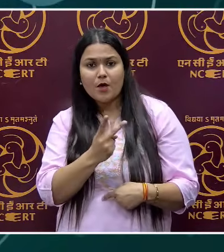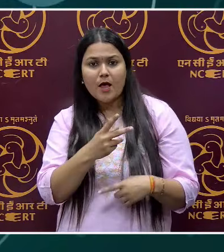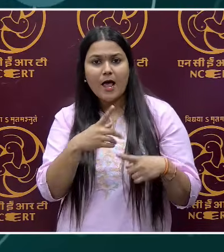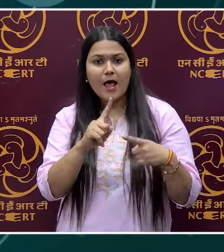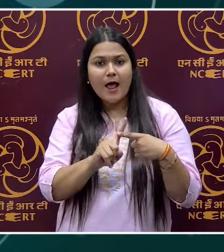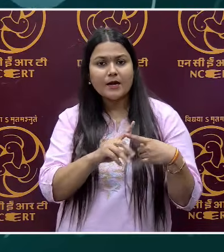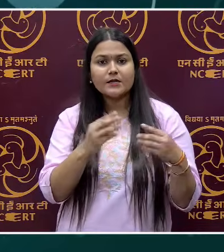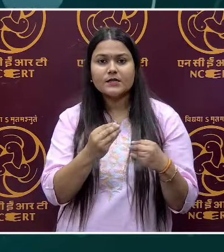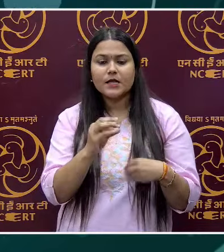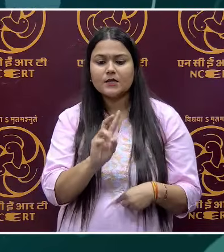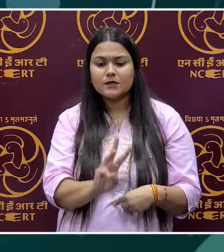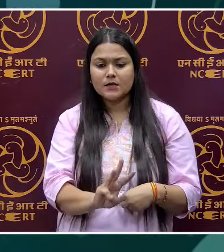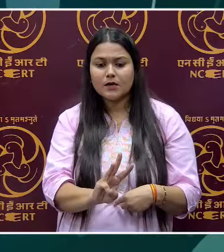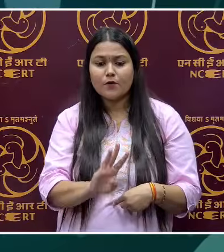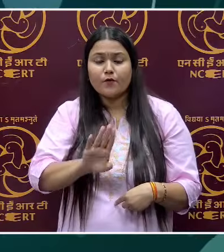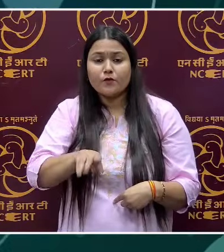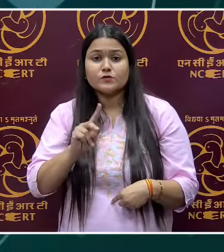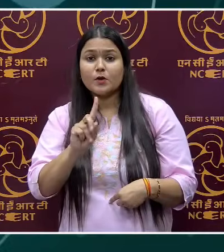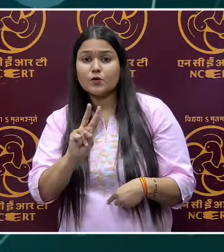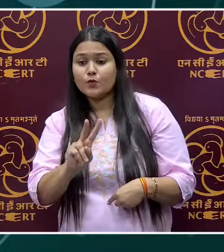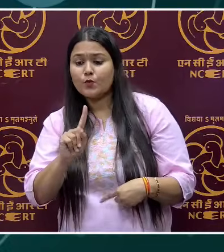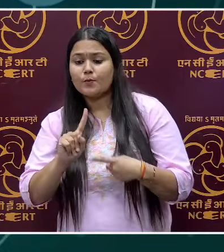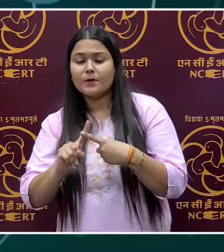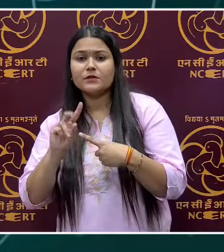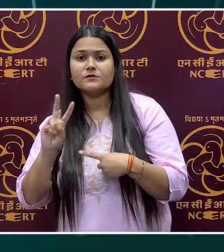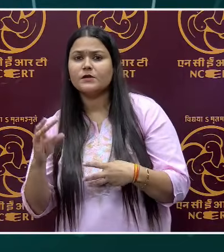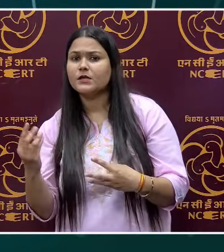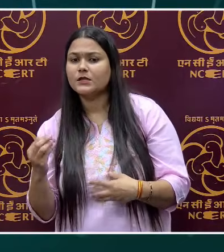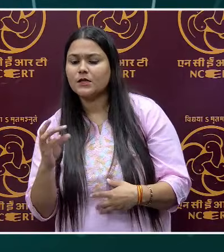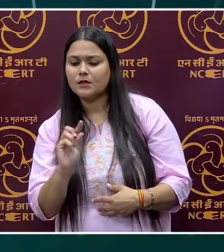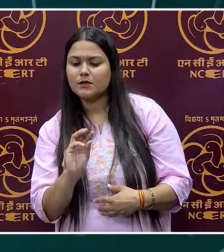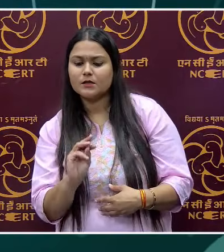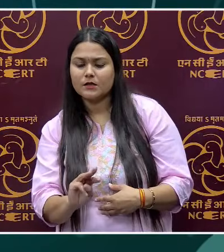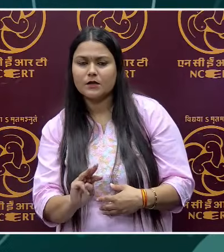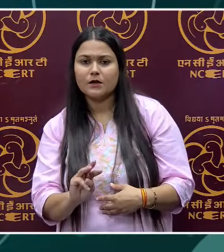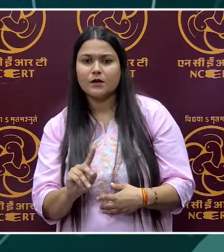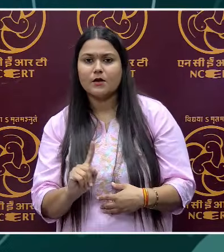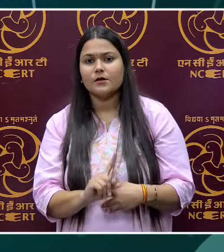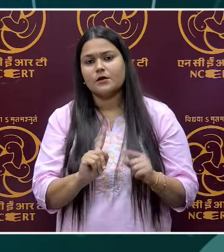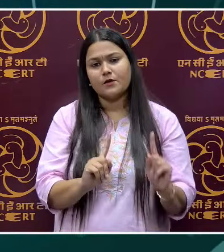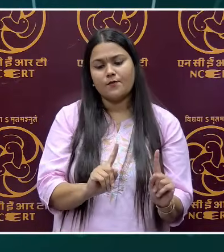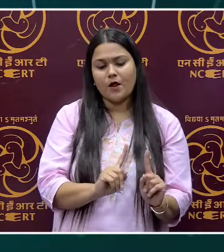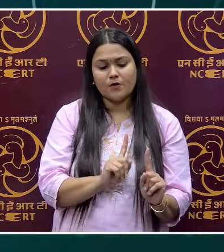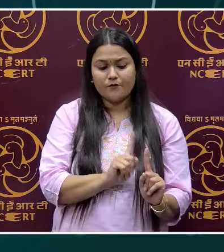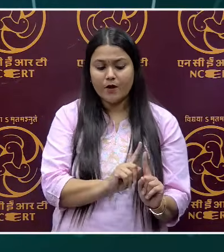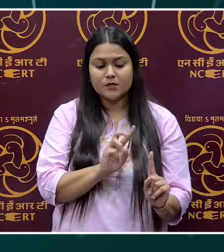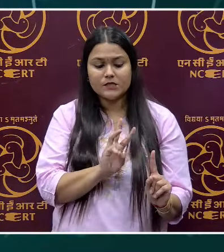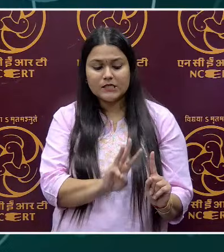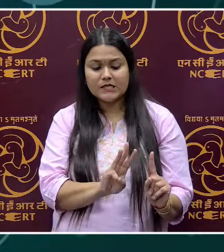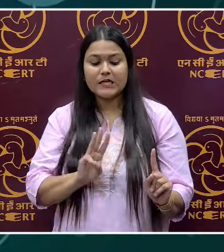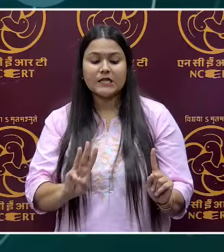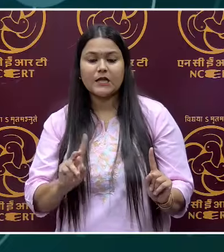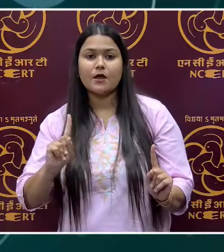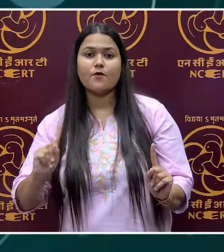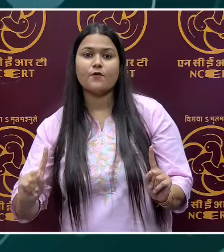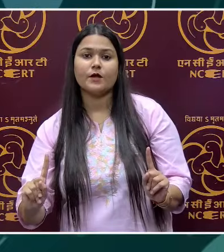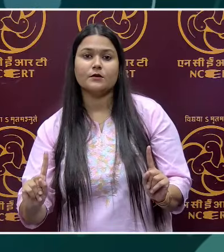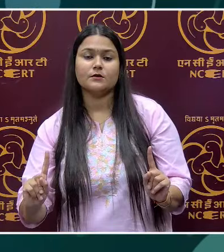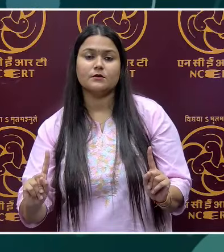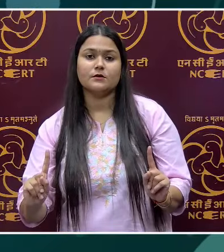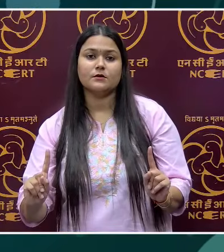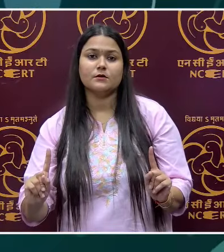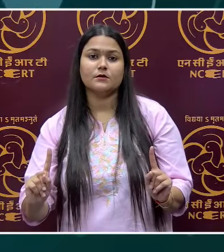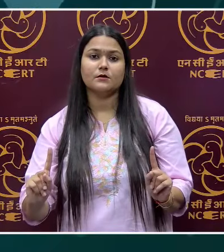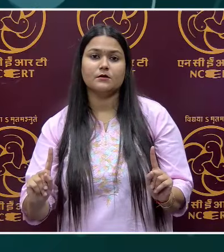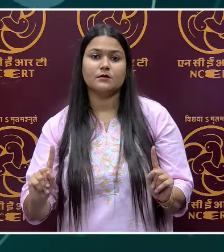come here. Then we will go to the next step, we will write this one here, and we will add the